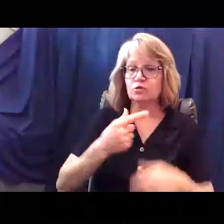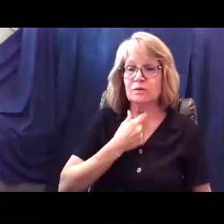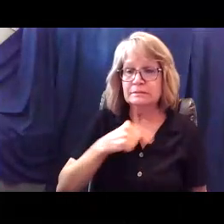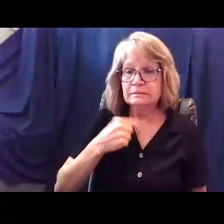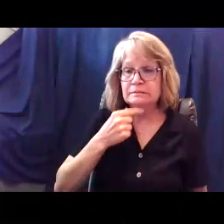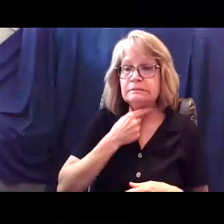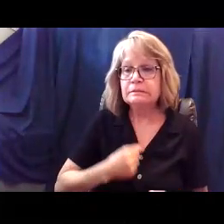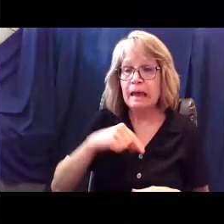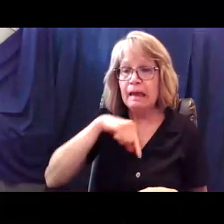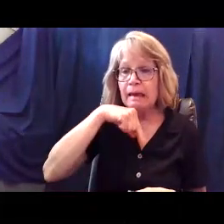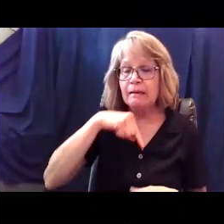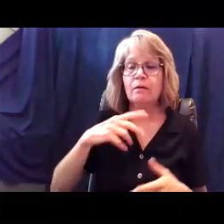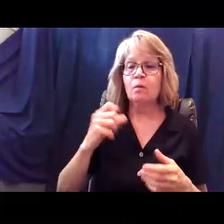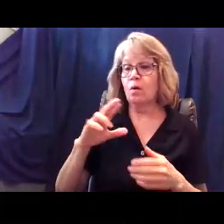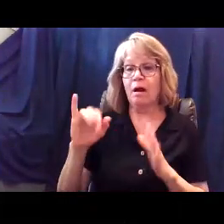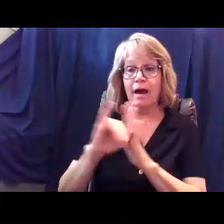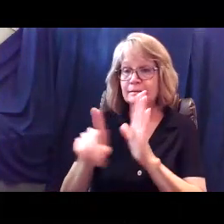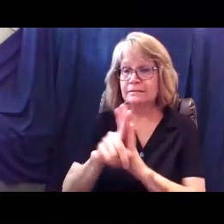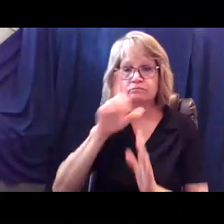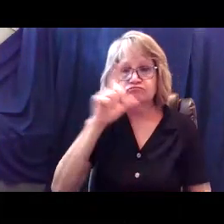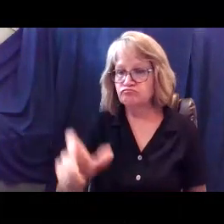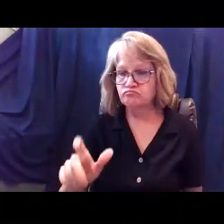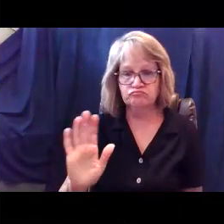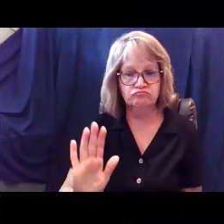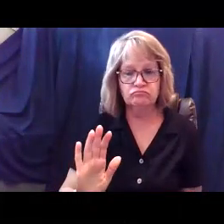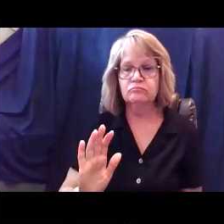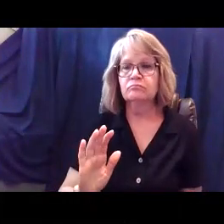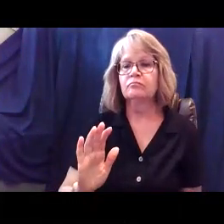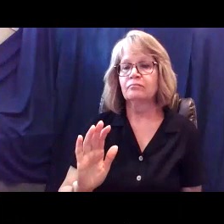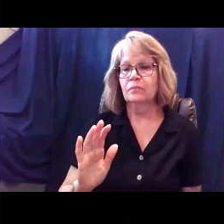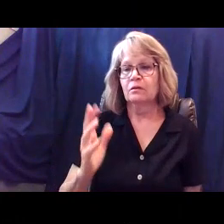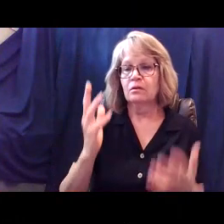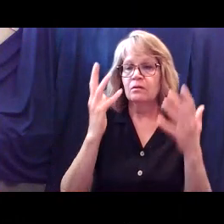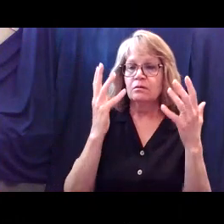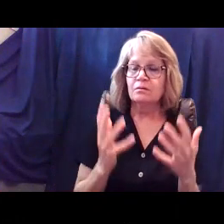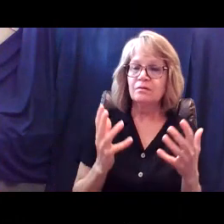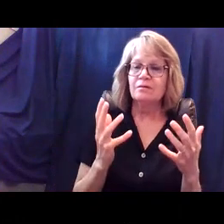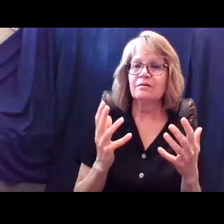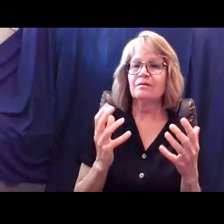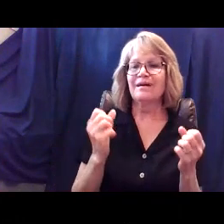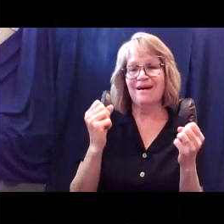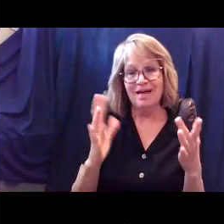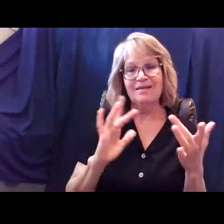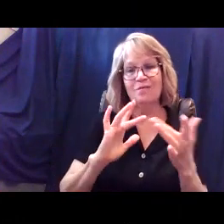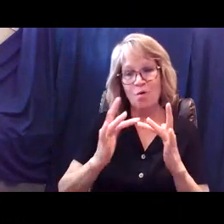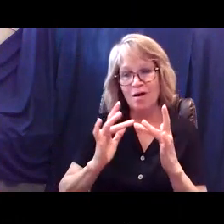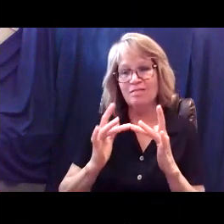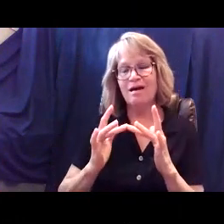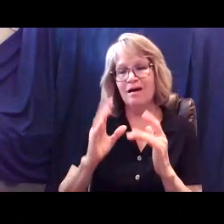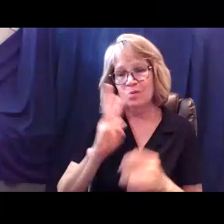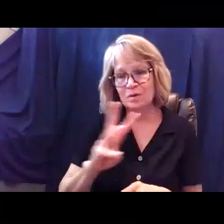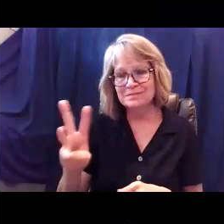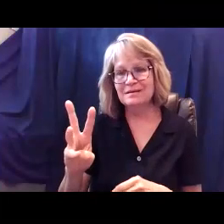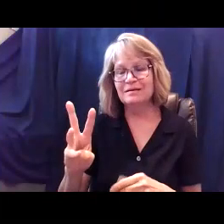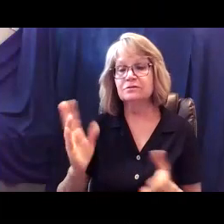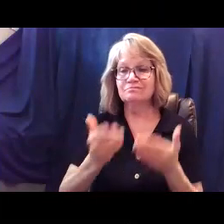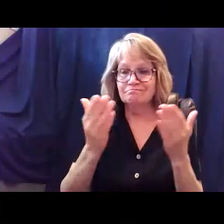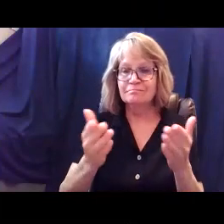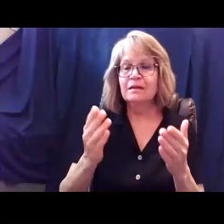of ID. And unfortunately, there are a lot of online sites that suggest that